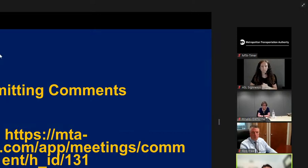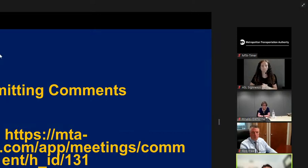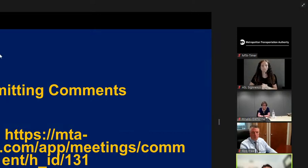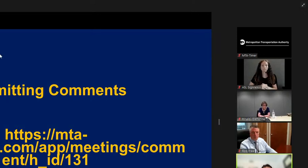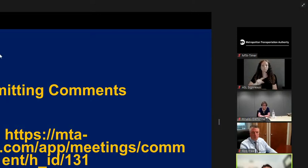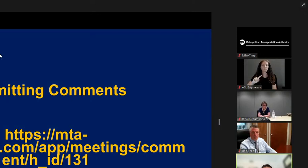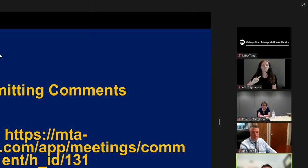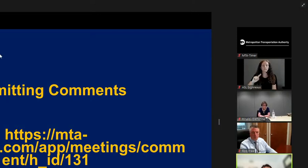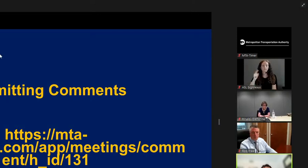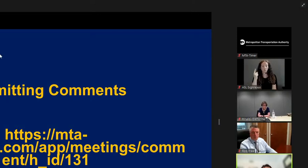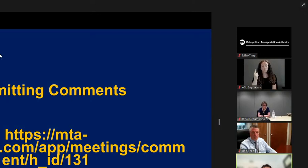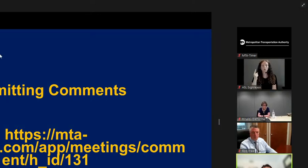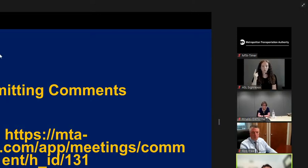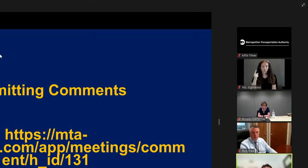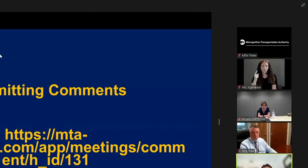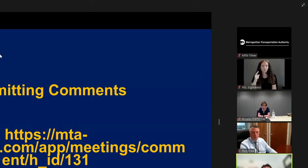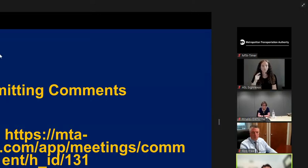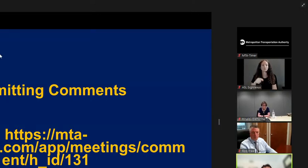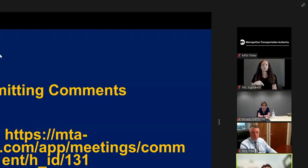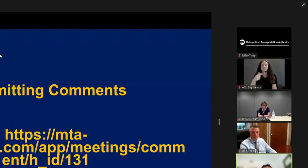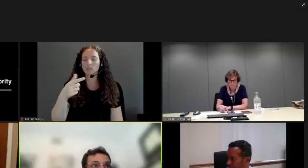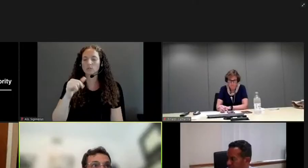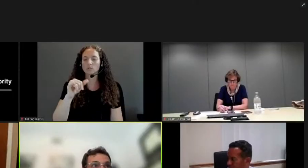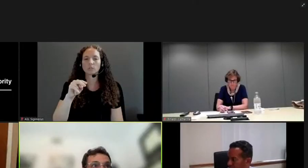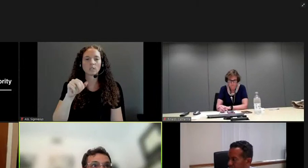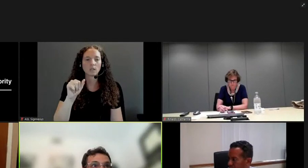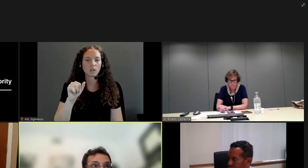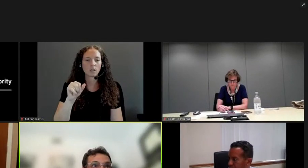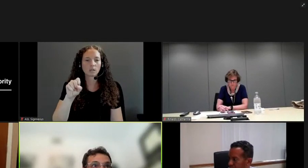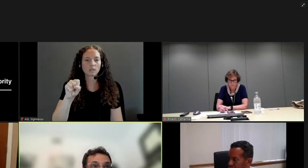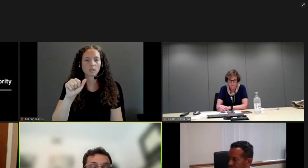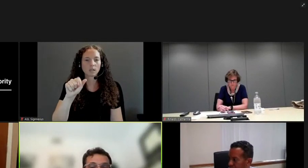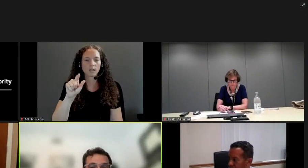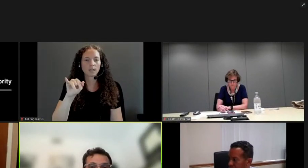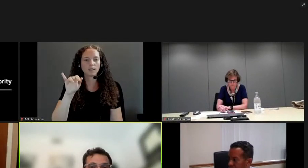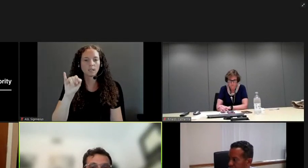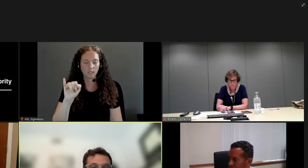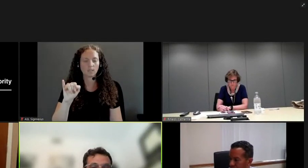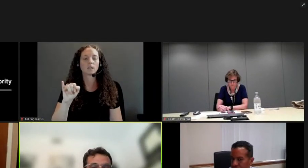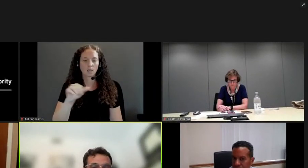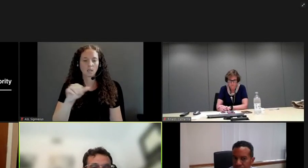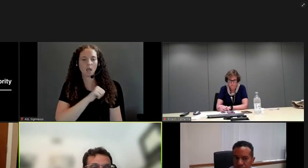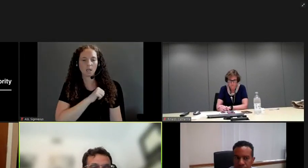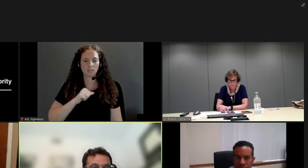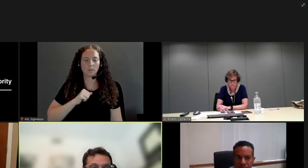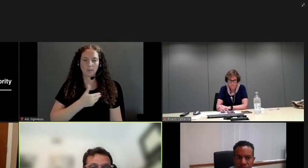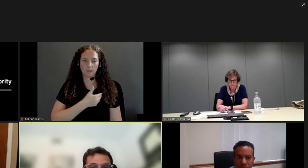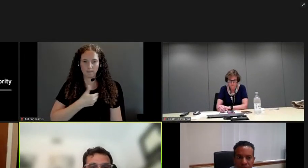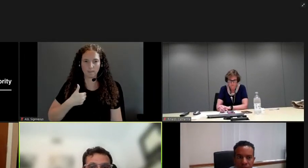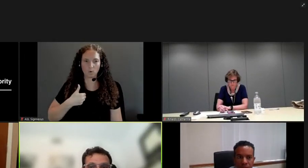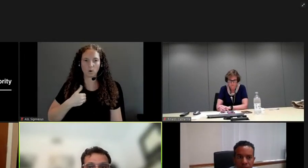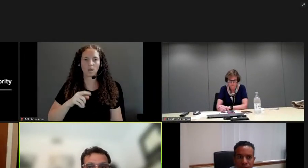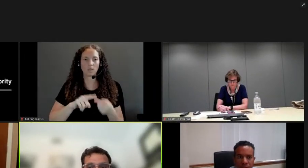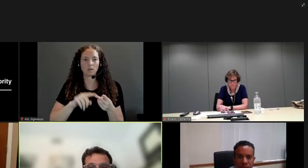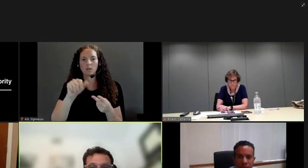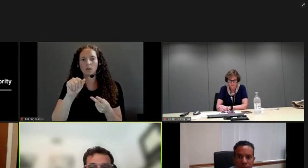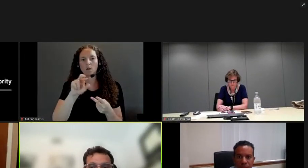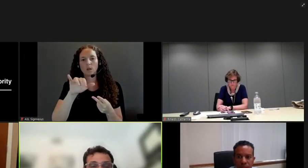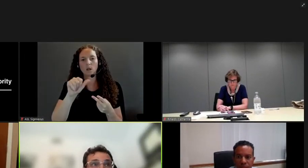with Assemblymember Gina Soliti, followed by Ariana Parasco. Thank you very much.